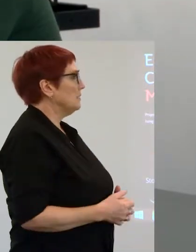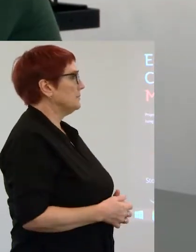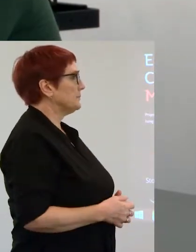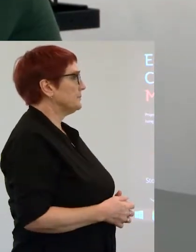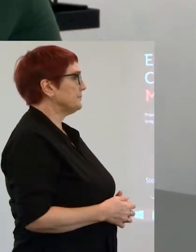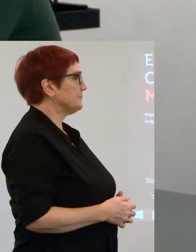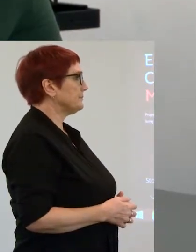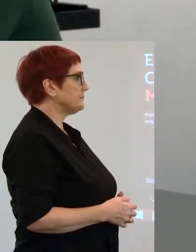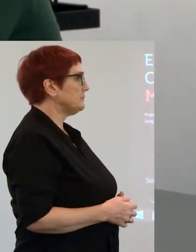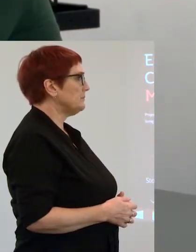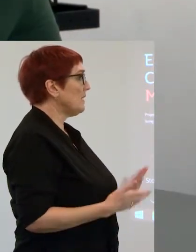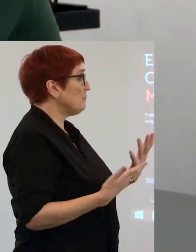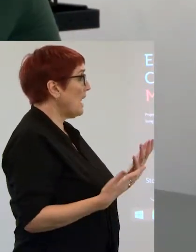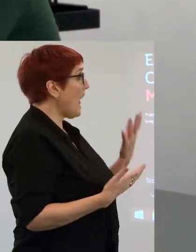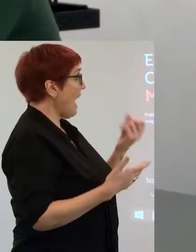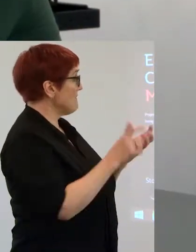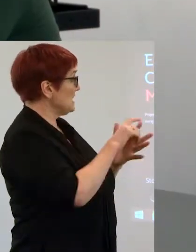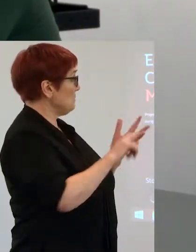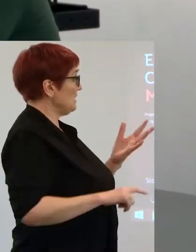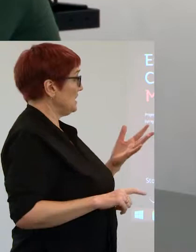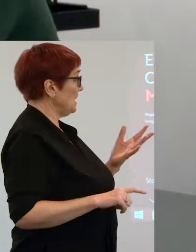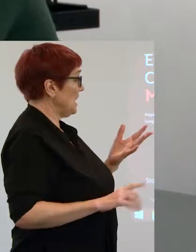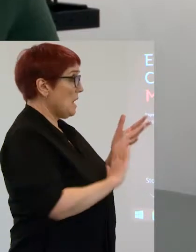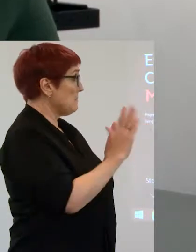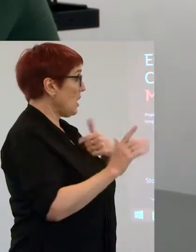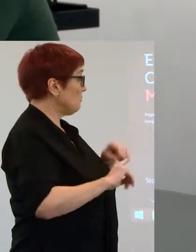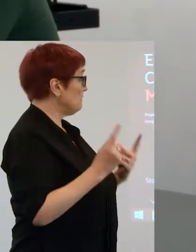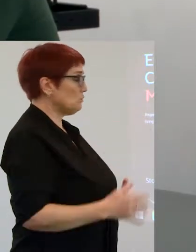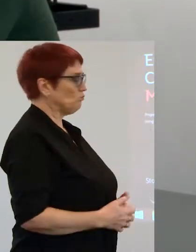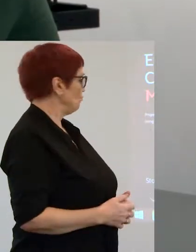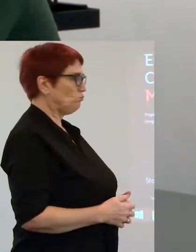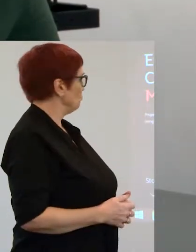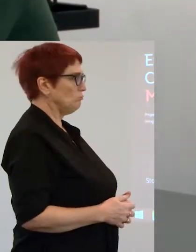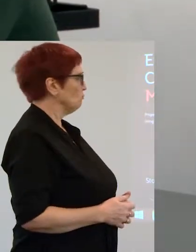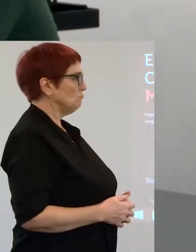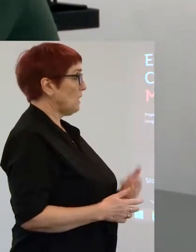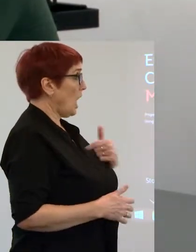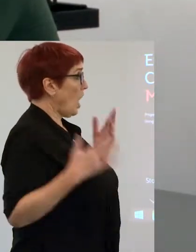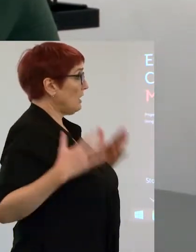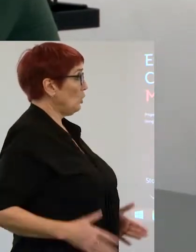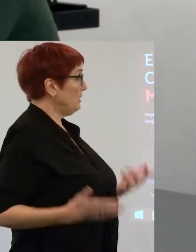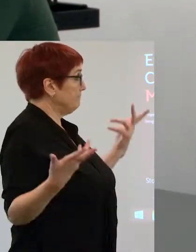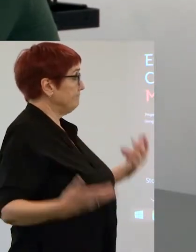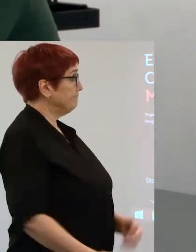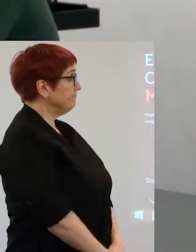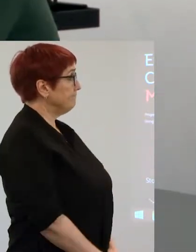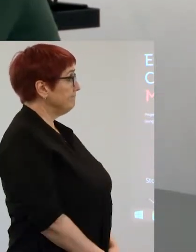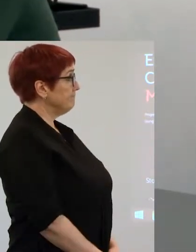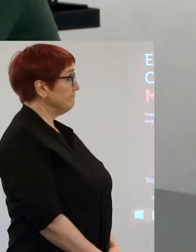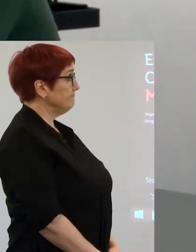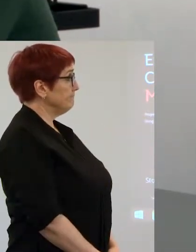And by having a disability doesn't make us any different. We're just human beings.